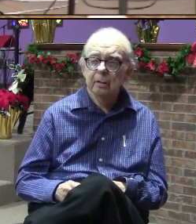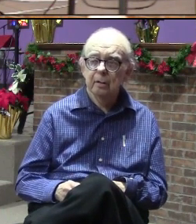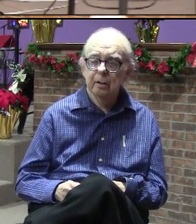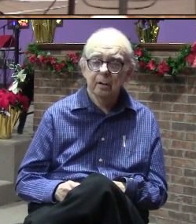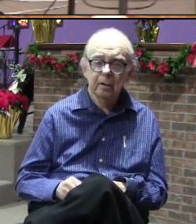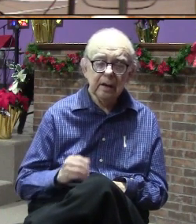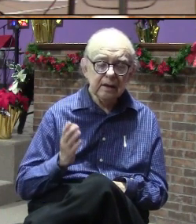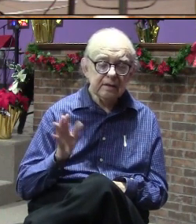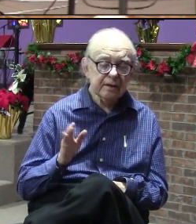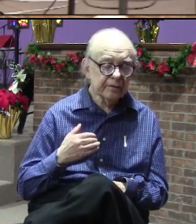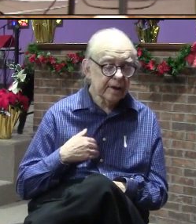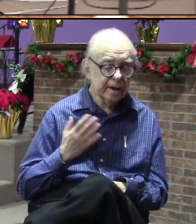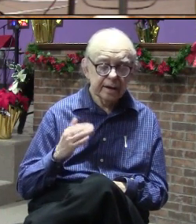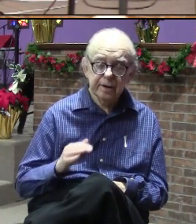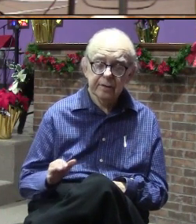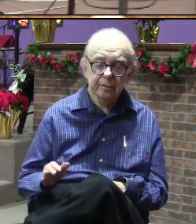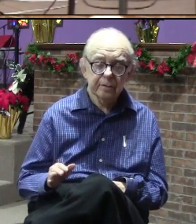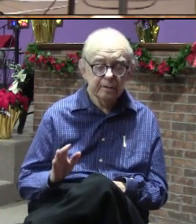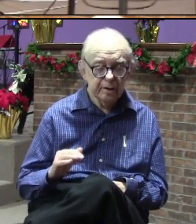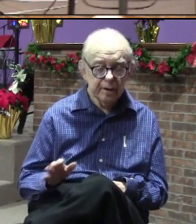and never had any,